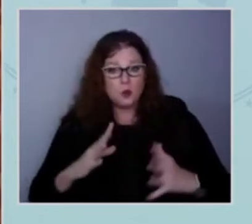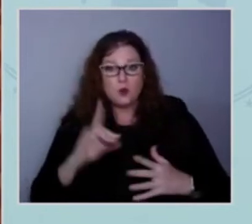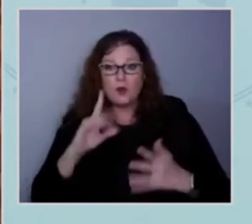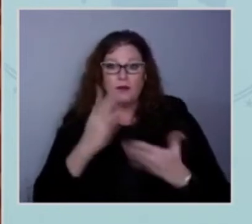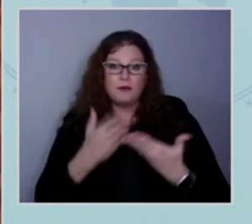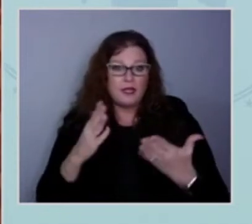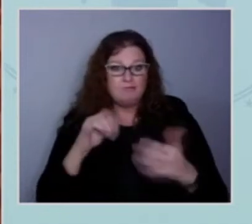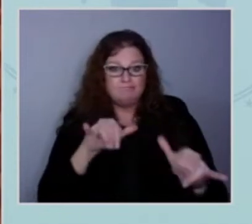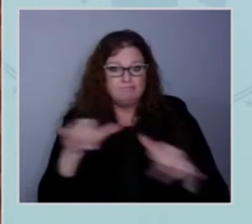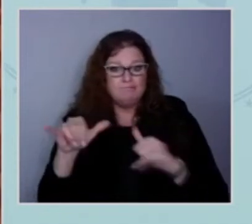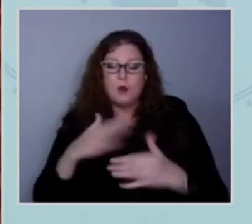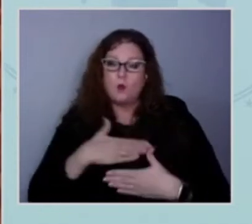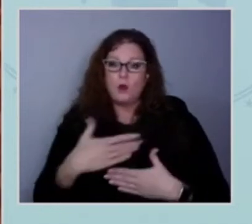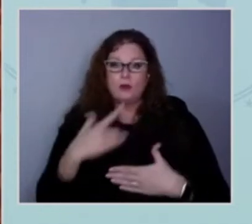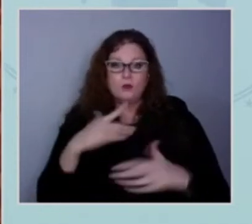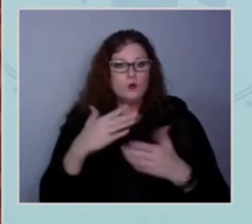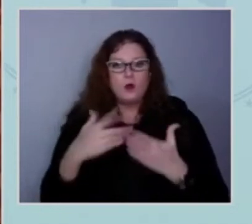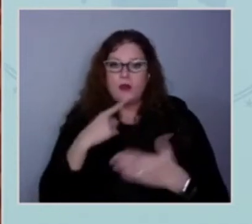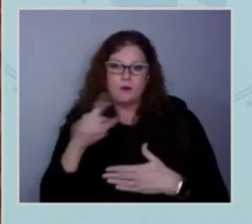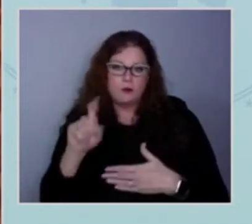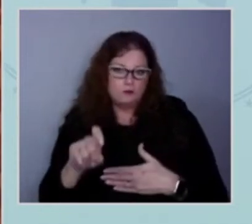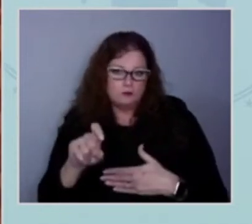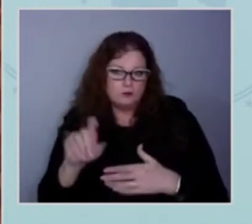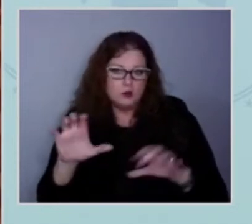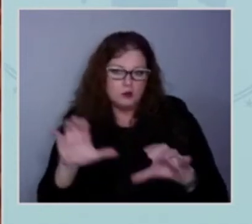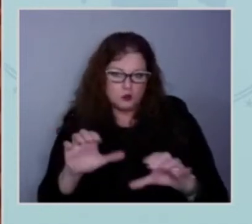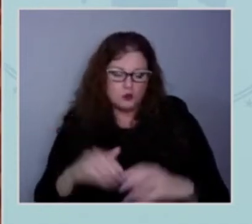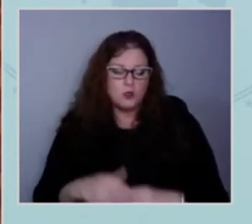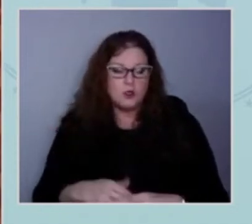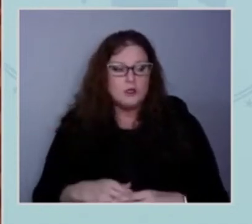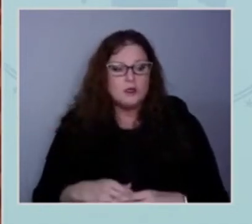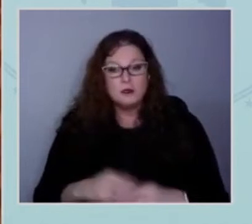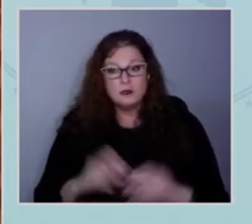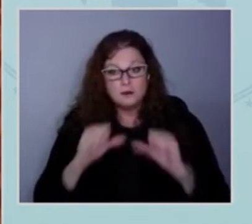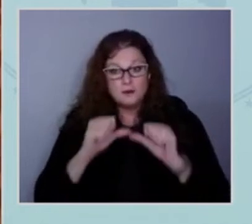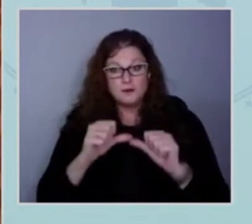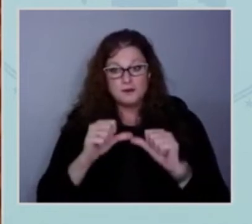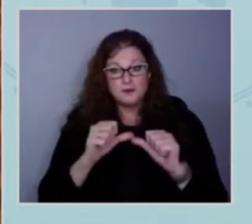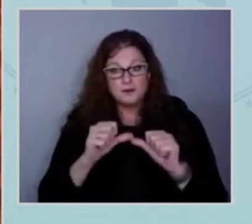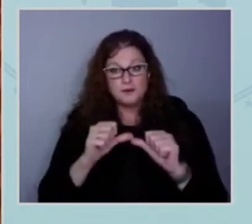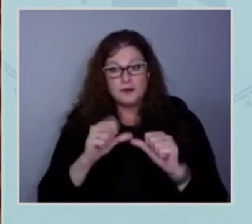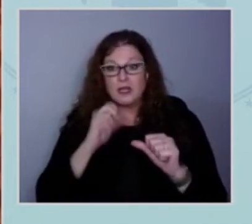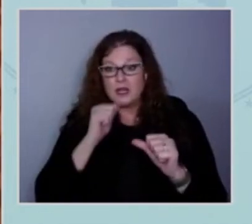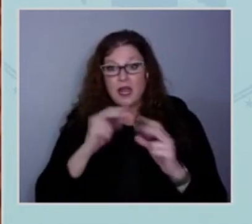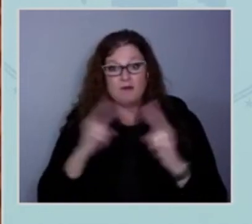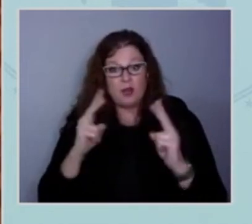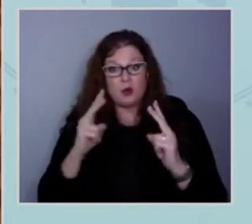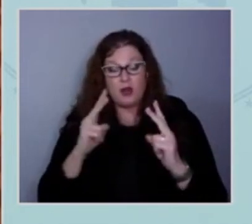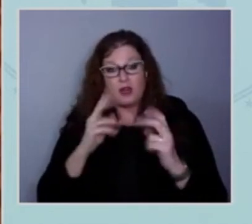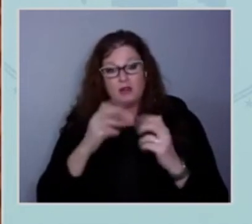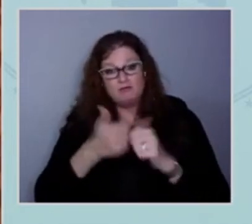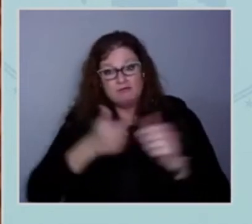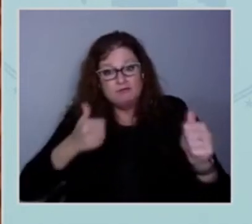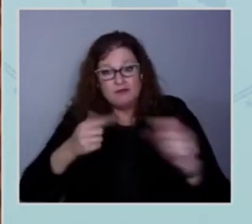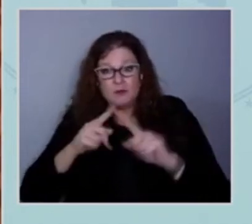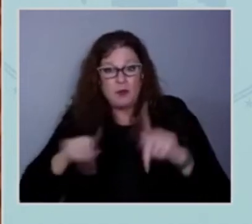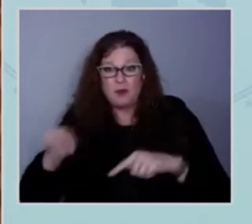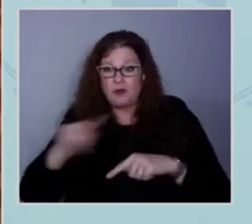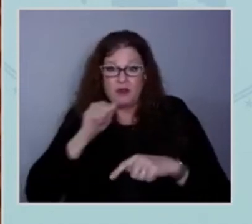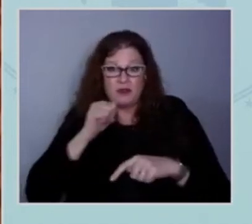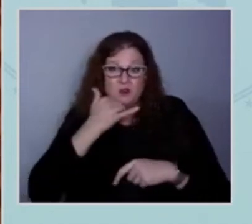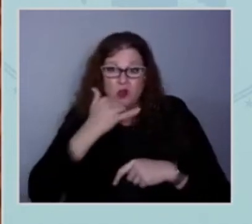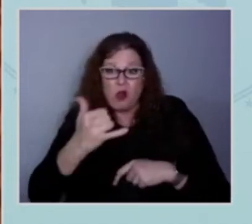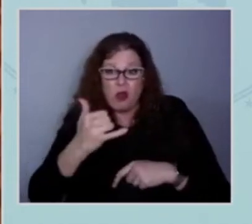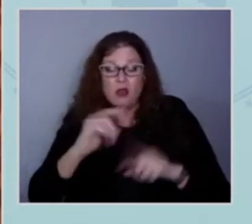owner. Successful small business owners have one thing in common, and that's our willingness to do whatever it takes. This keeps